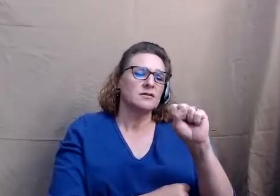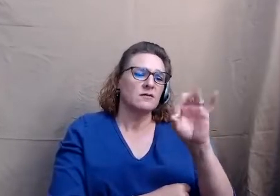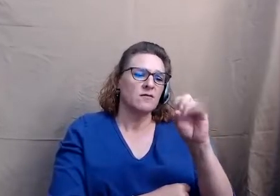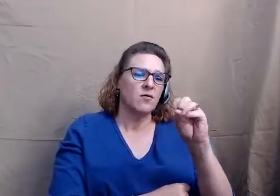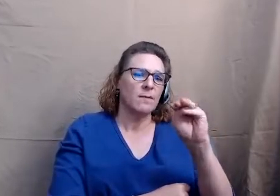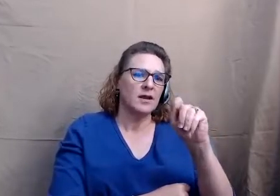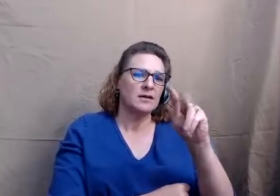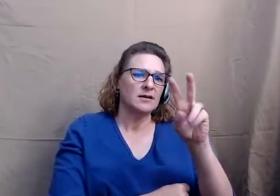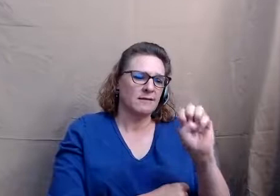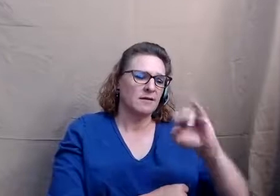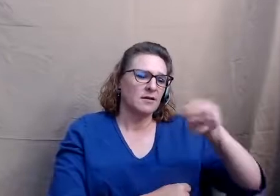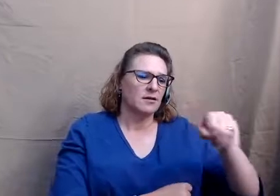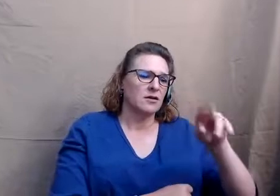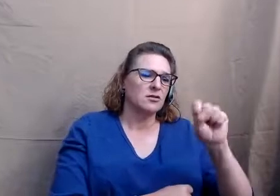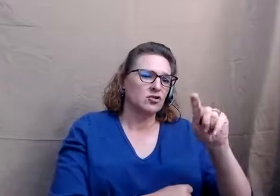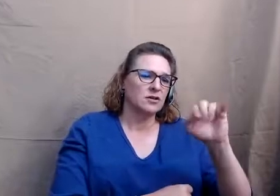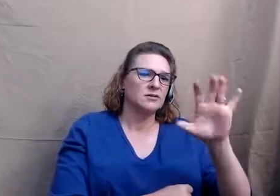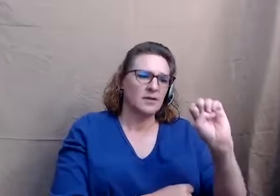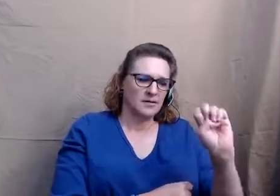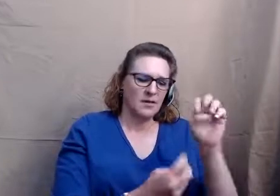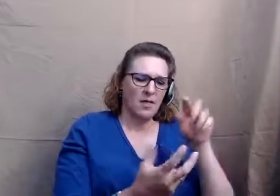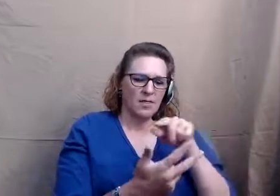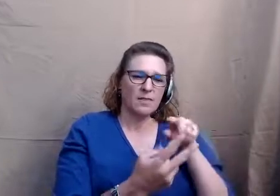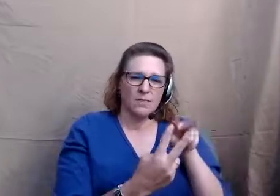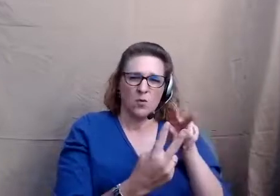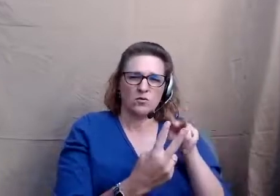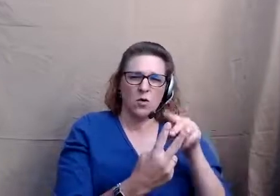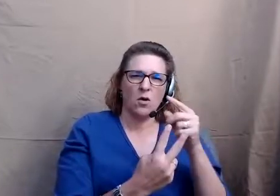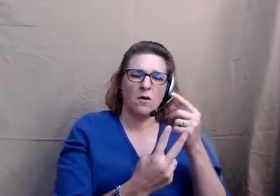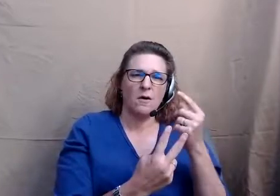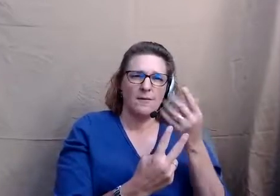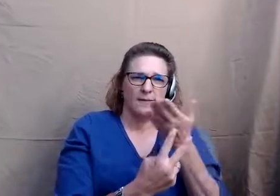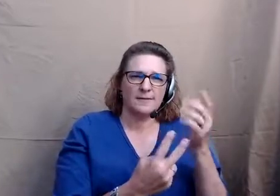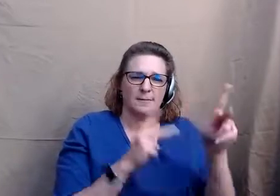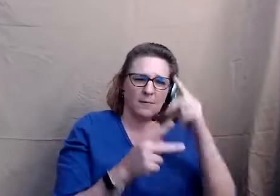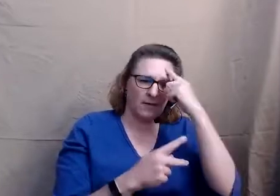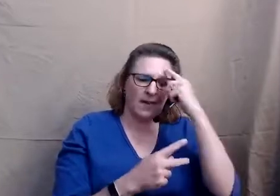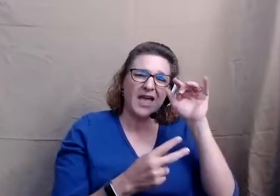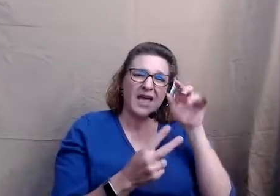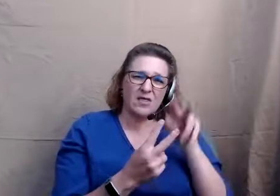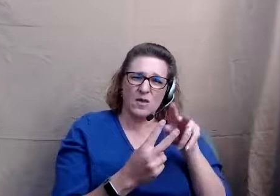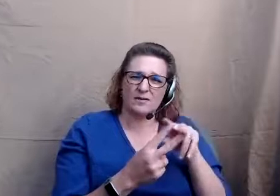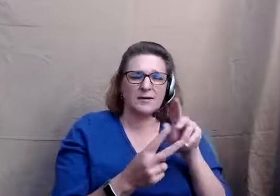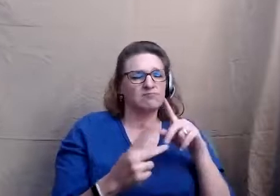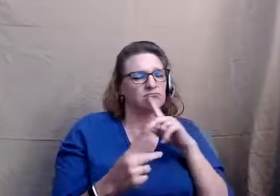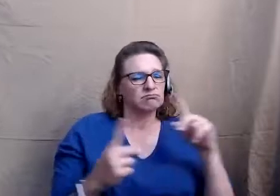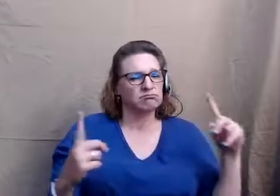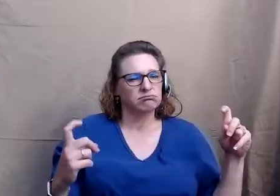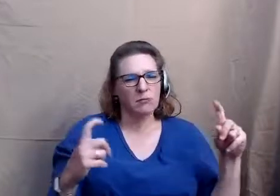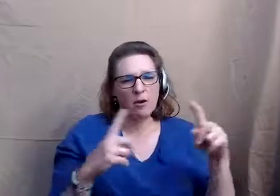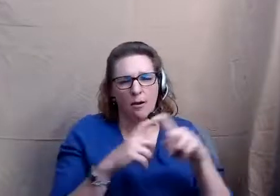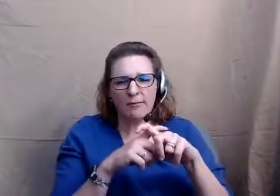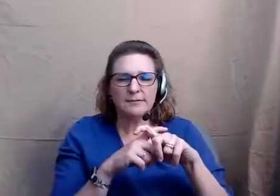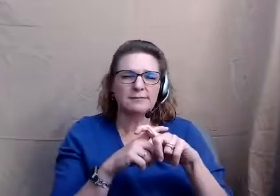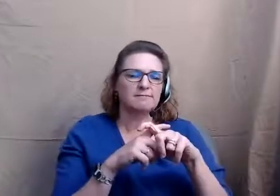strategies that people are thinking about. And that's a really complicated conversation. People talk about